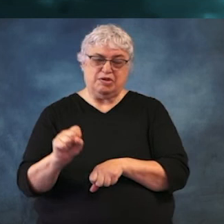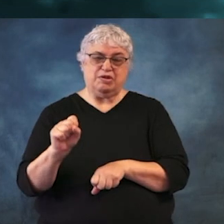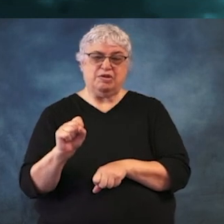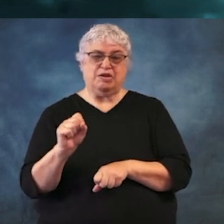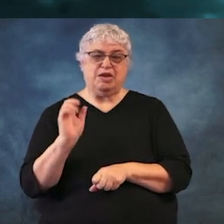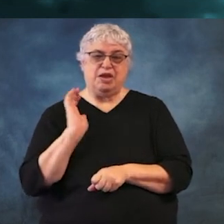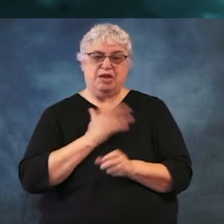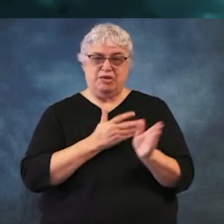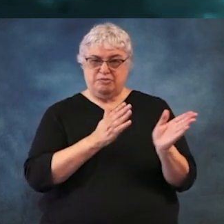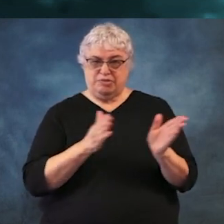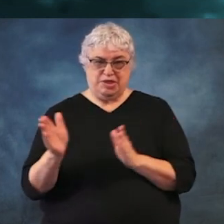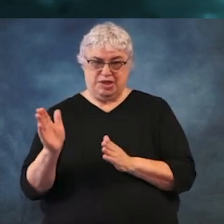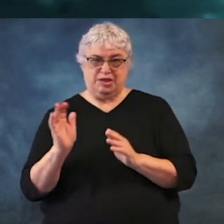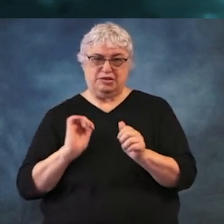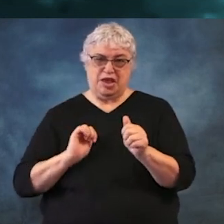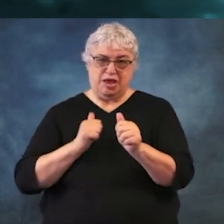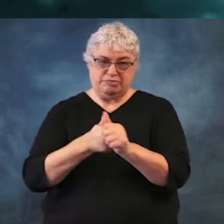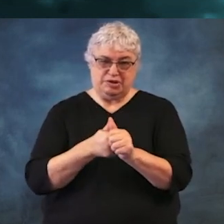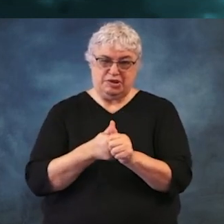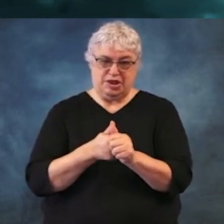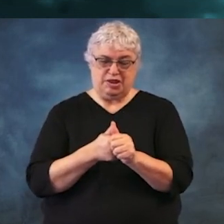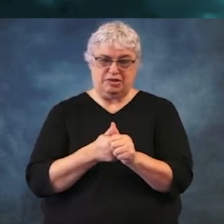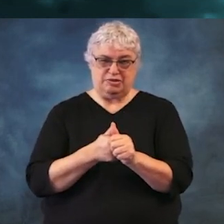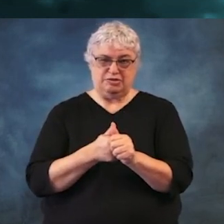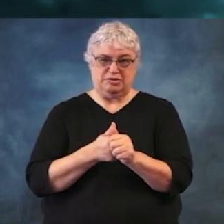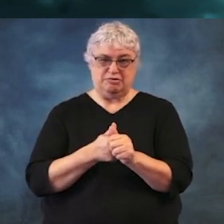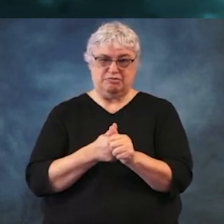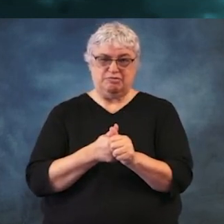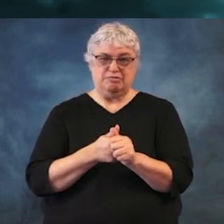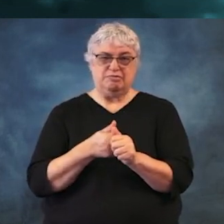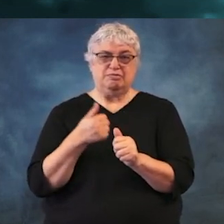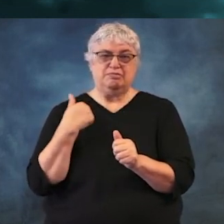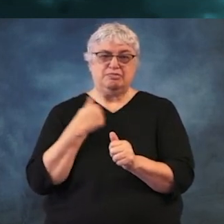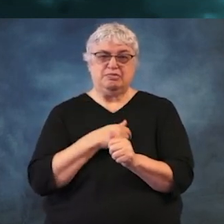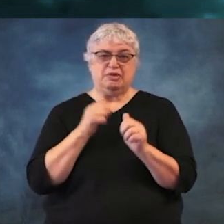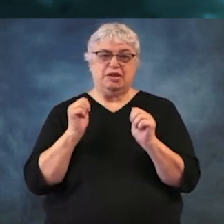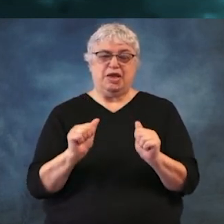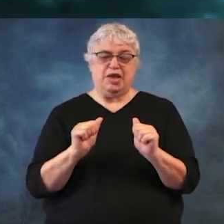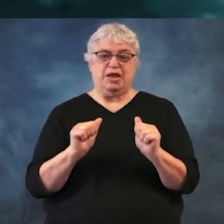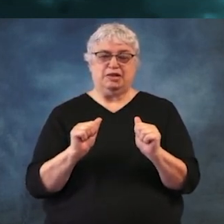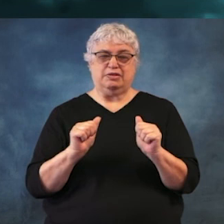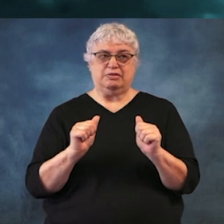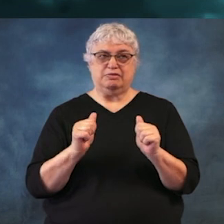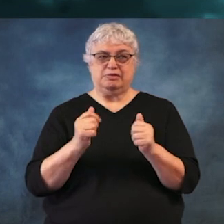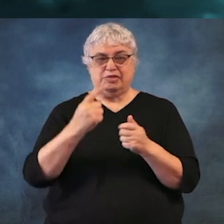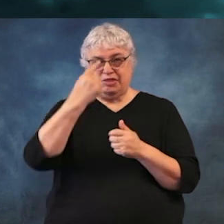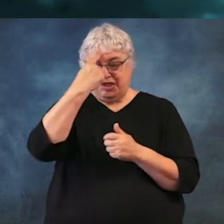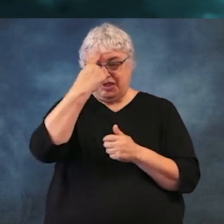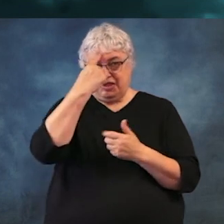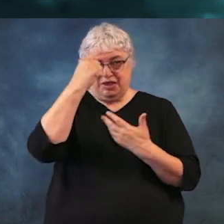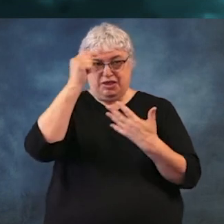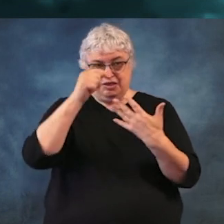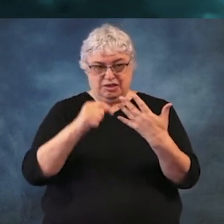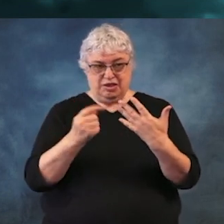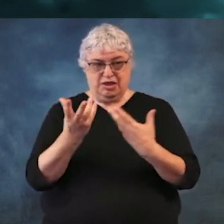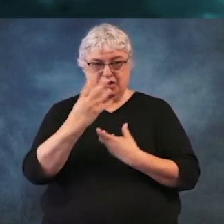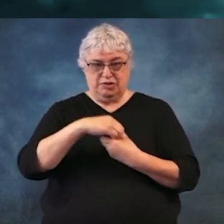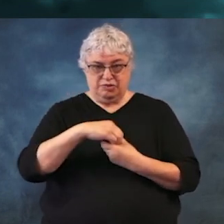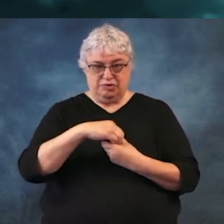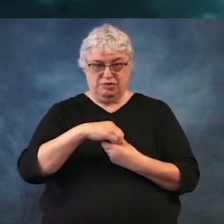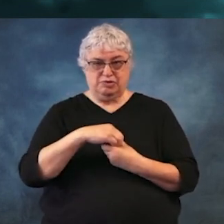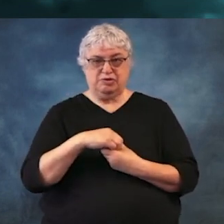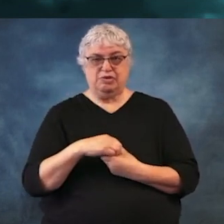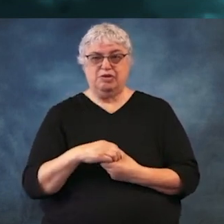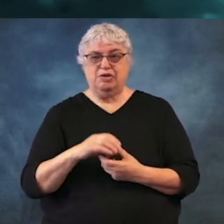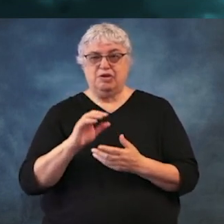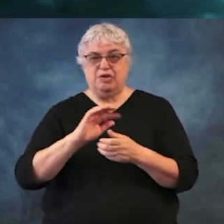that our plans are up to date so that we take into account the challenges that COVID presents in